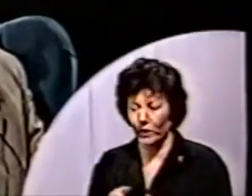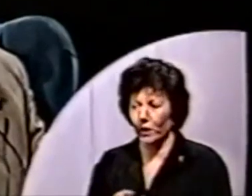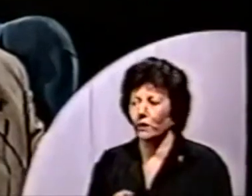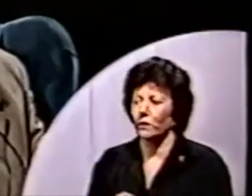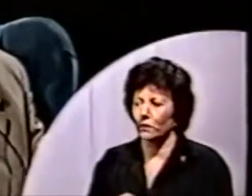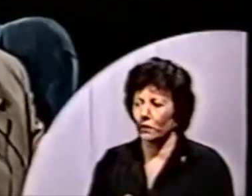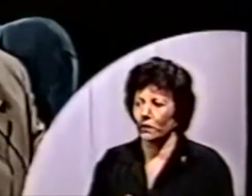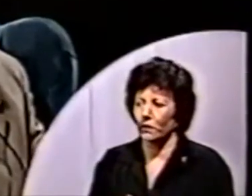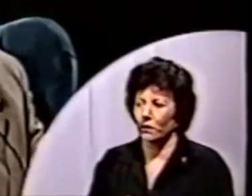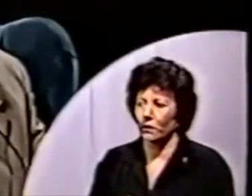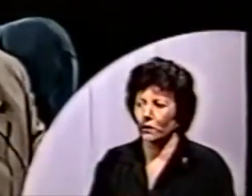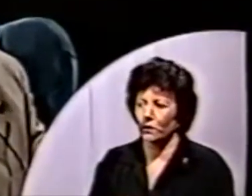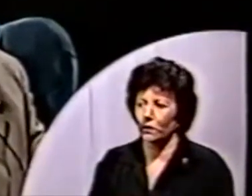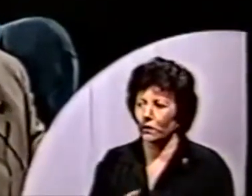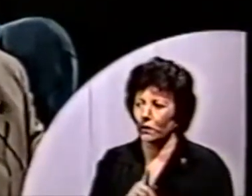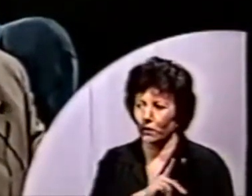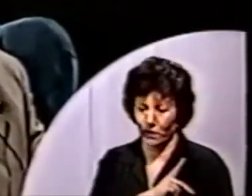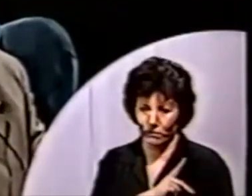here.